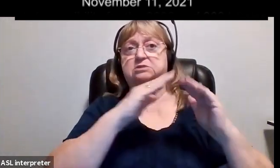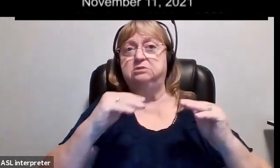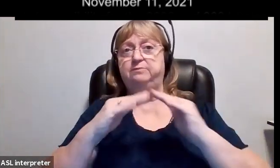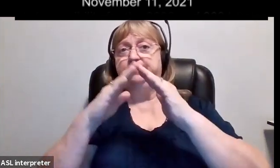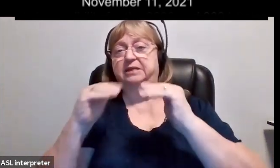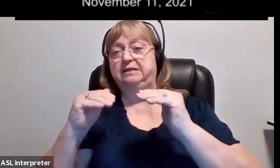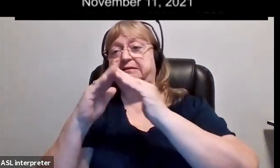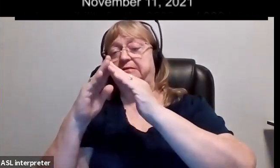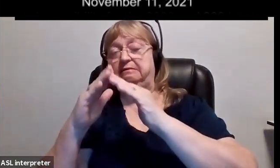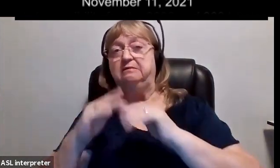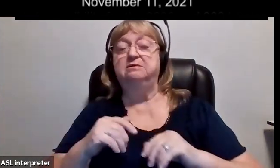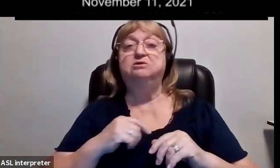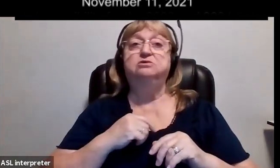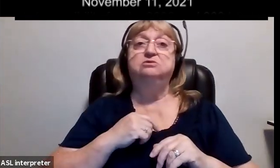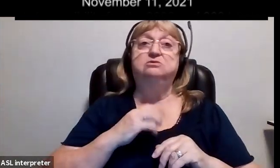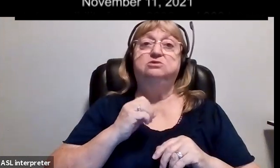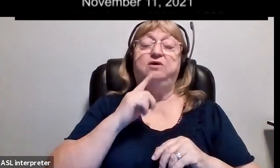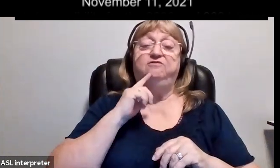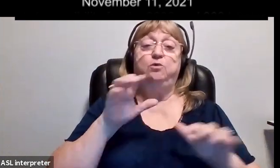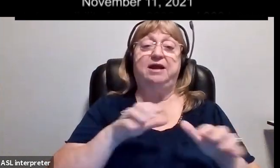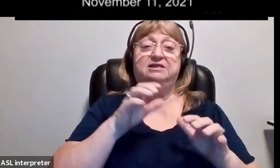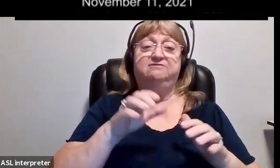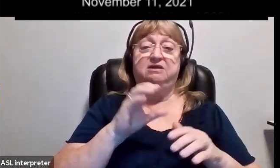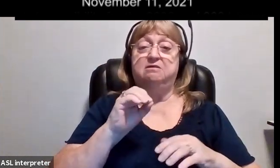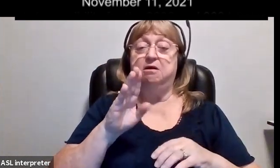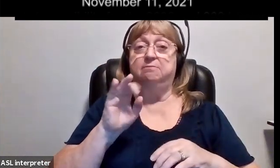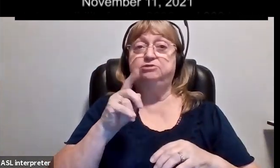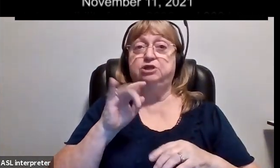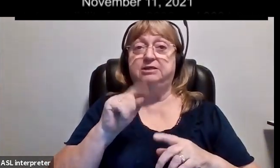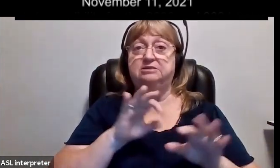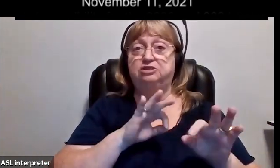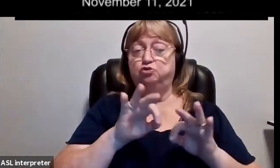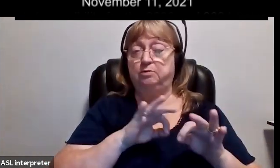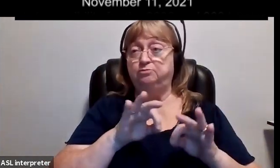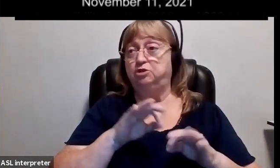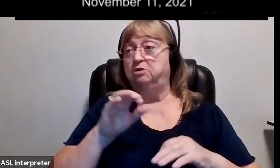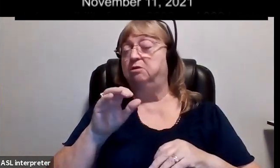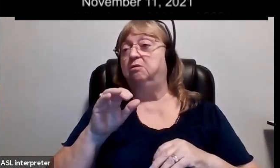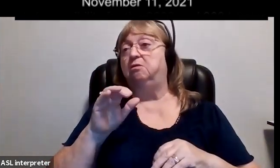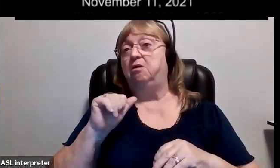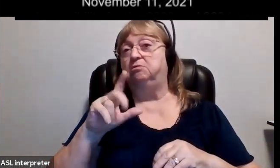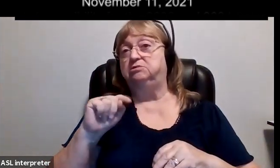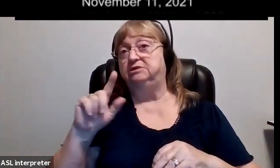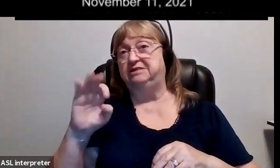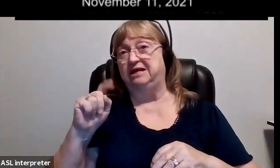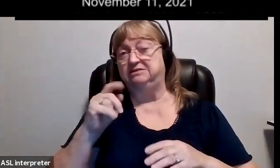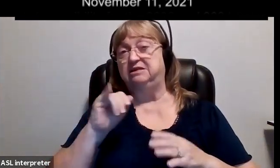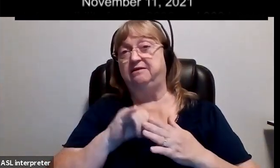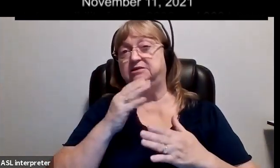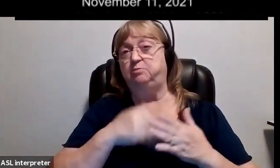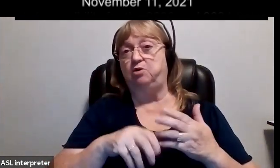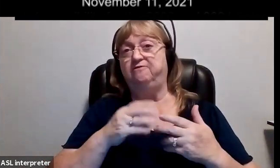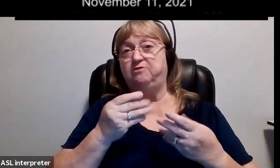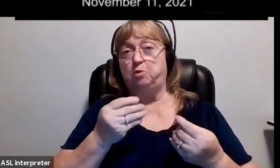that. And if you activate the object description, alt text is part of the properties. This